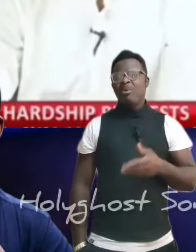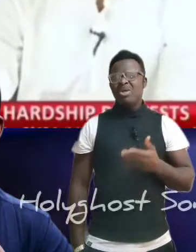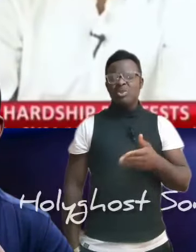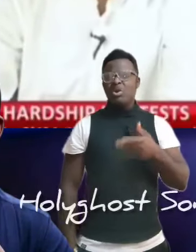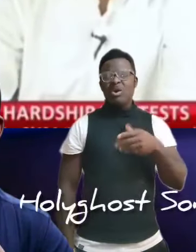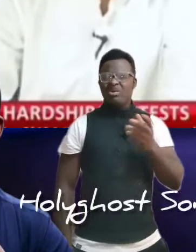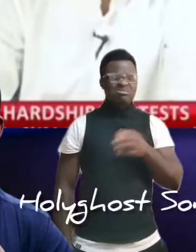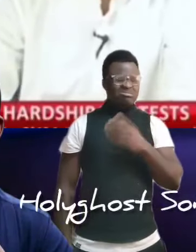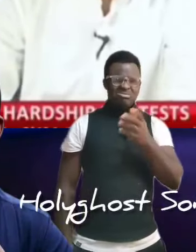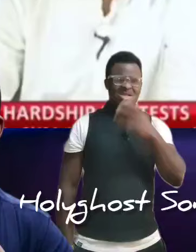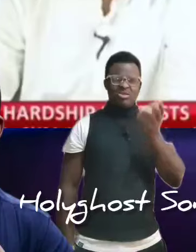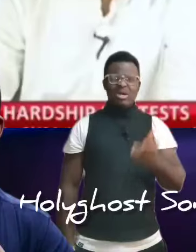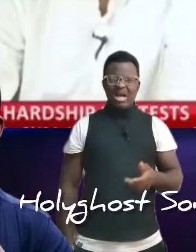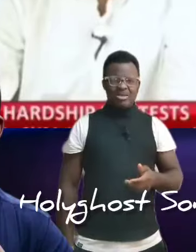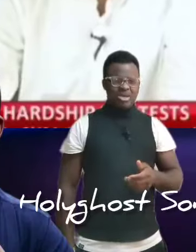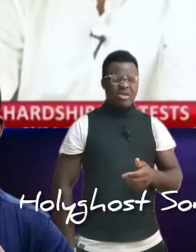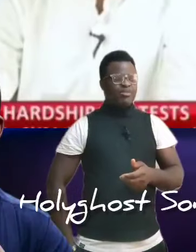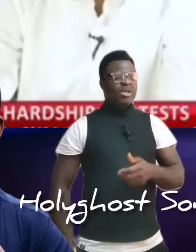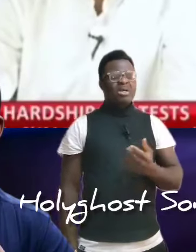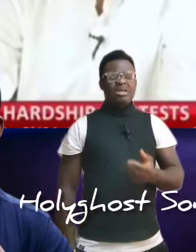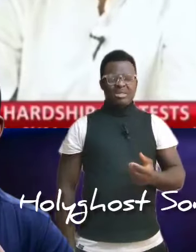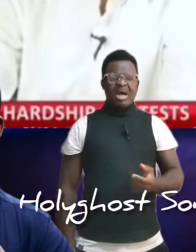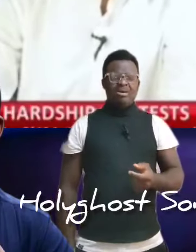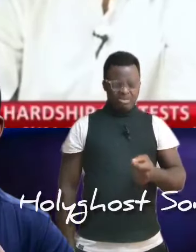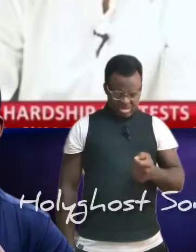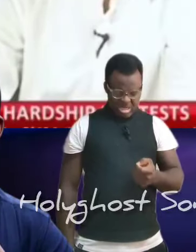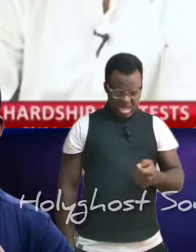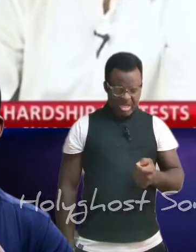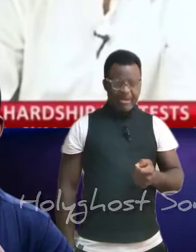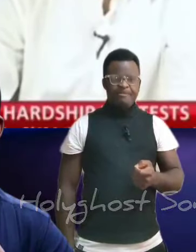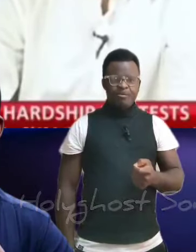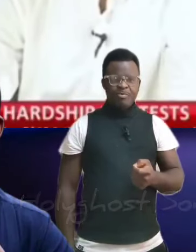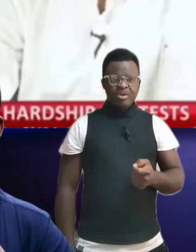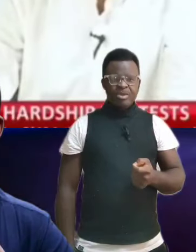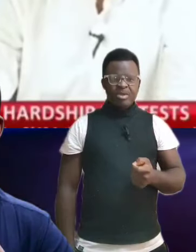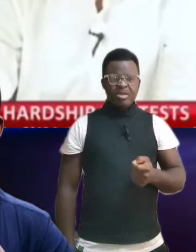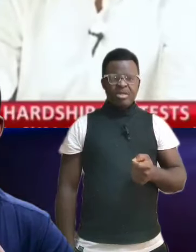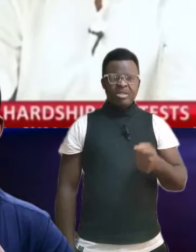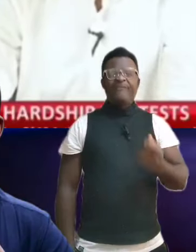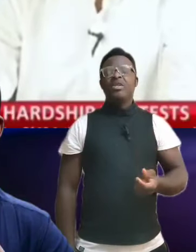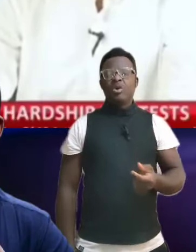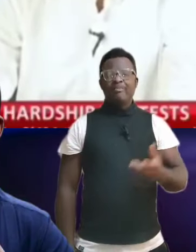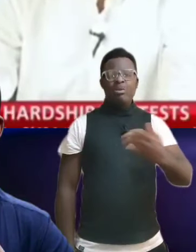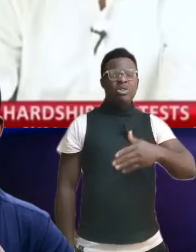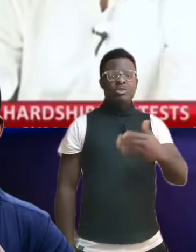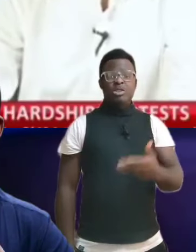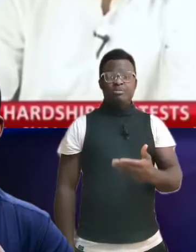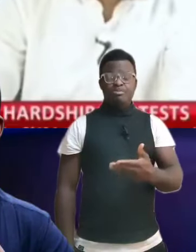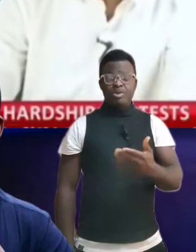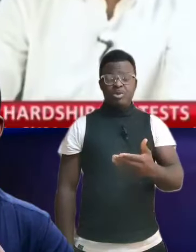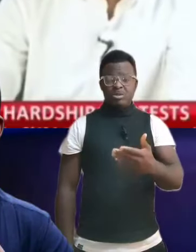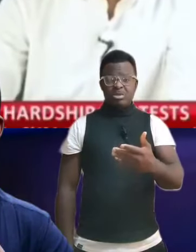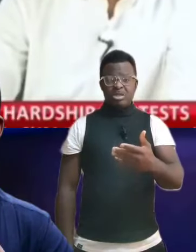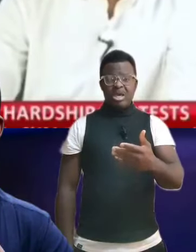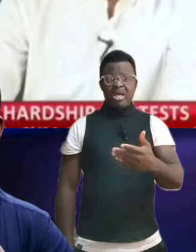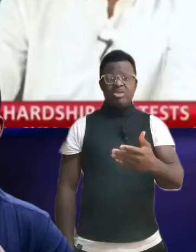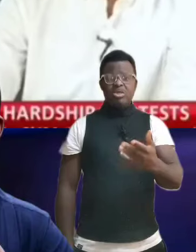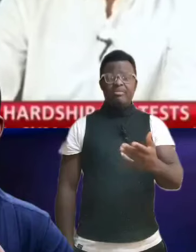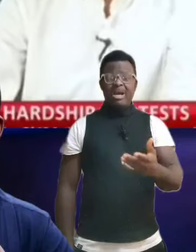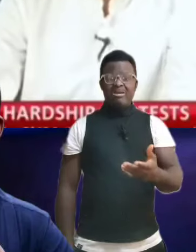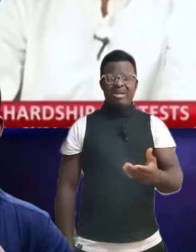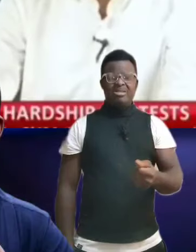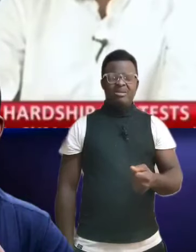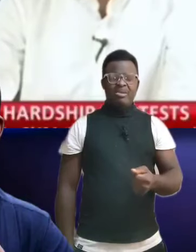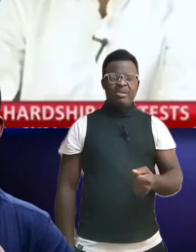like mad people all over the country in Bangladesh was why the democratically elected government in Bangladesh was removed.